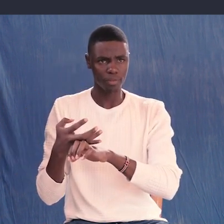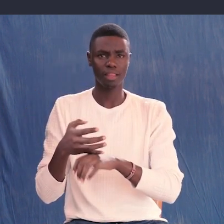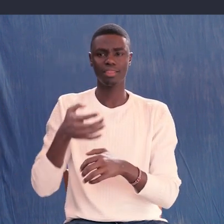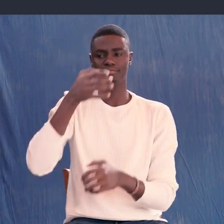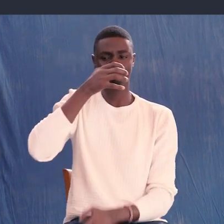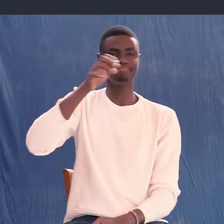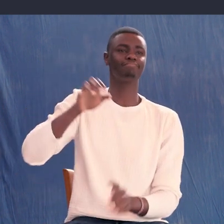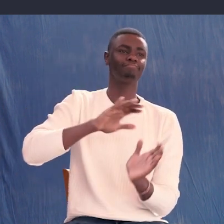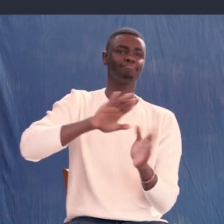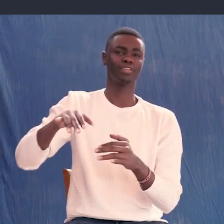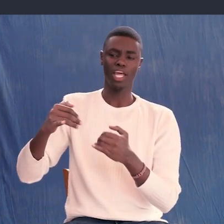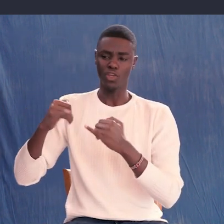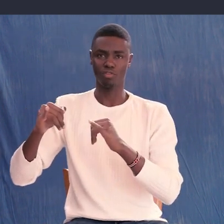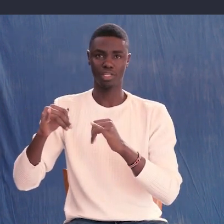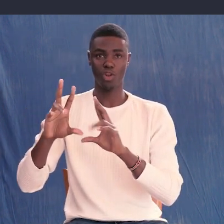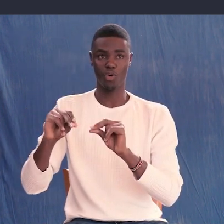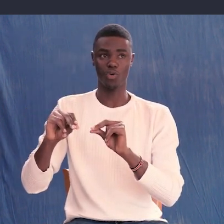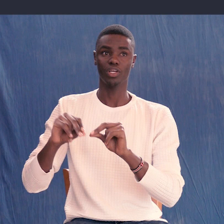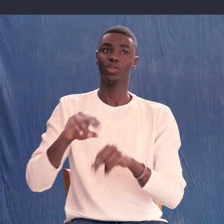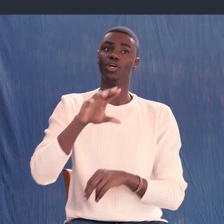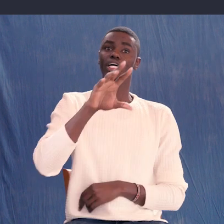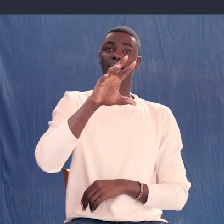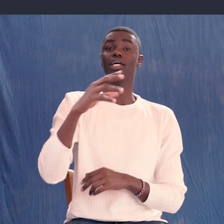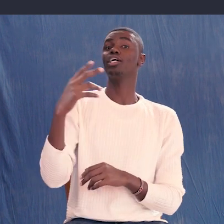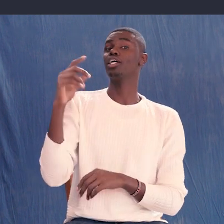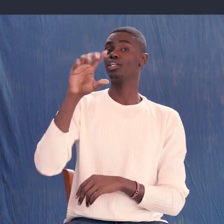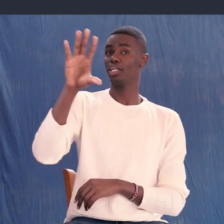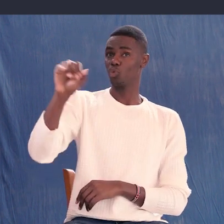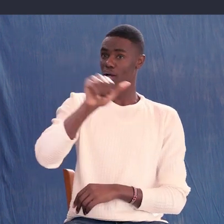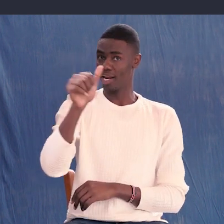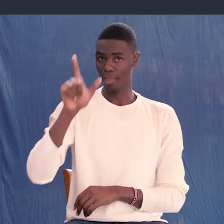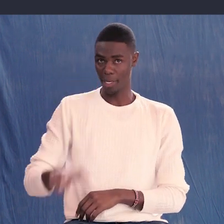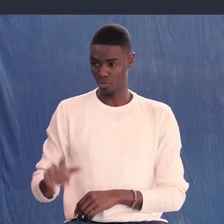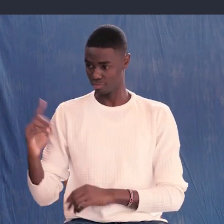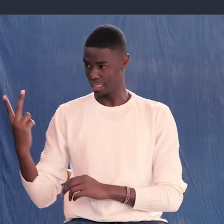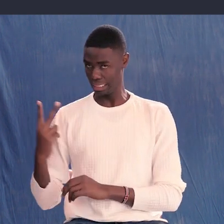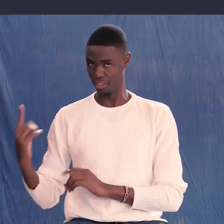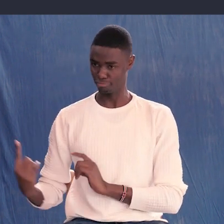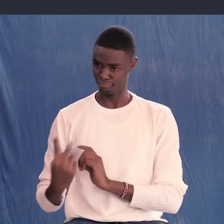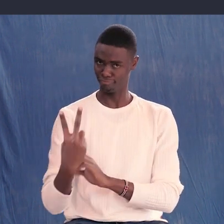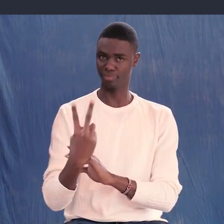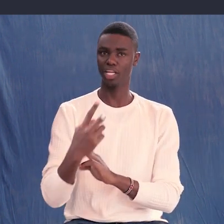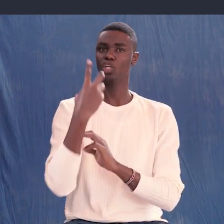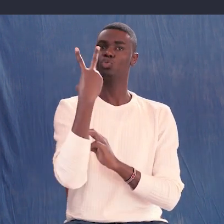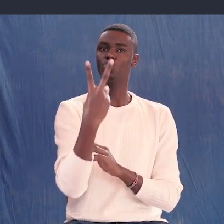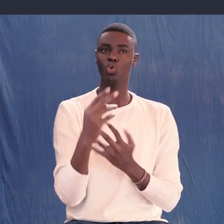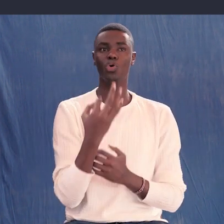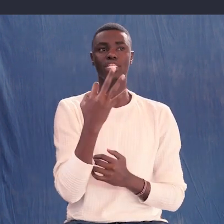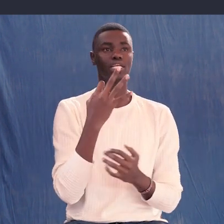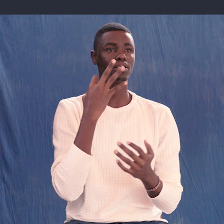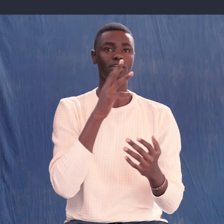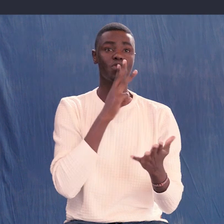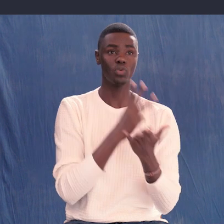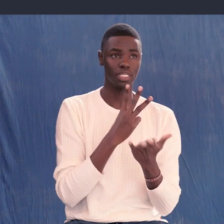ignore it. You've tried your best. No, take one or two more with you so that by the mouth of two or three witnesses, every